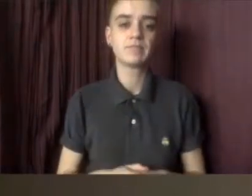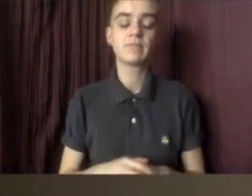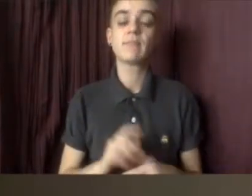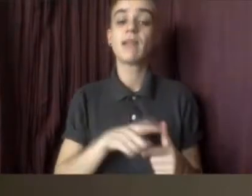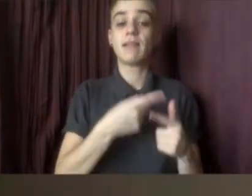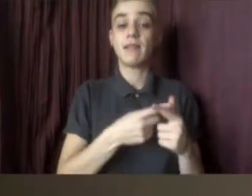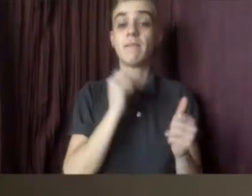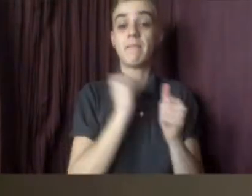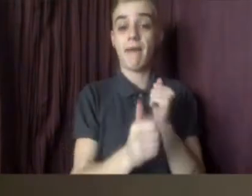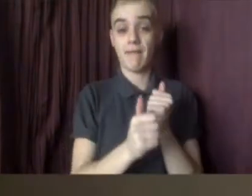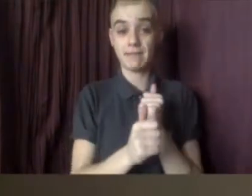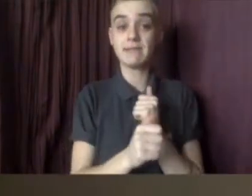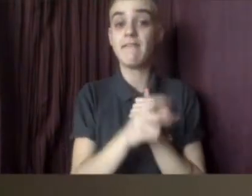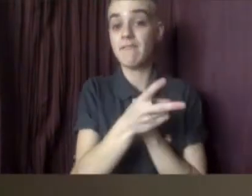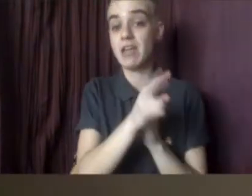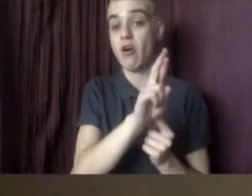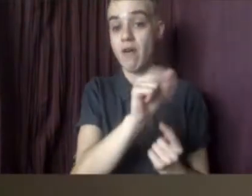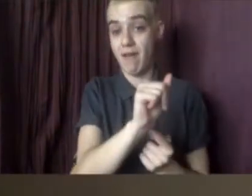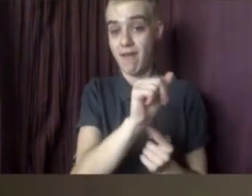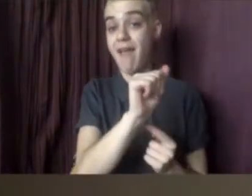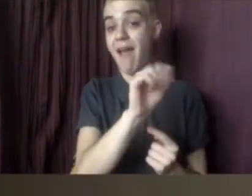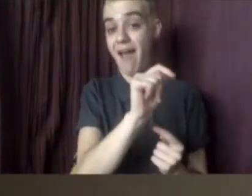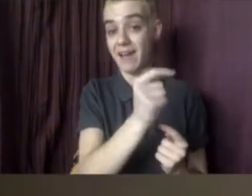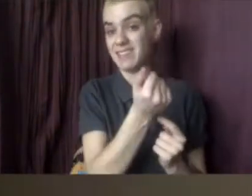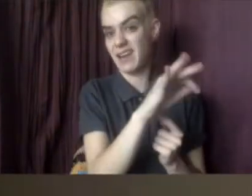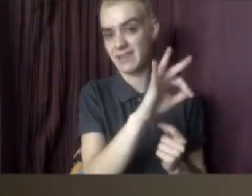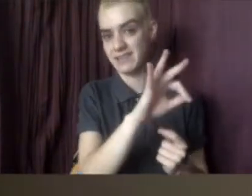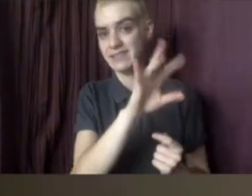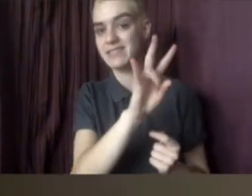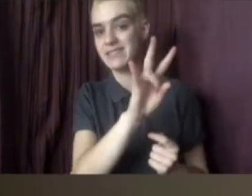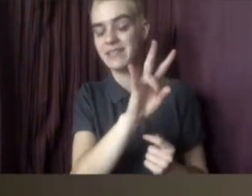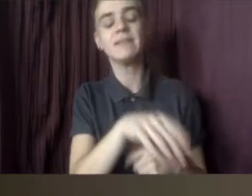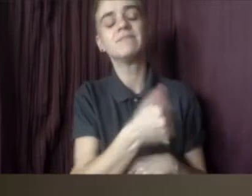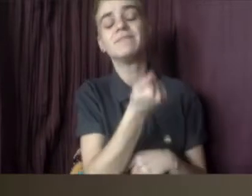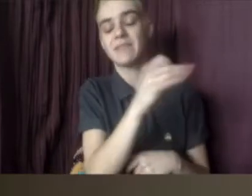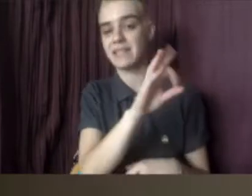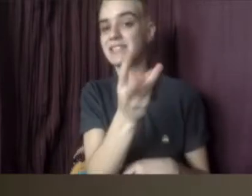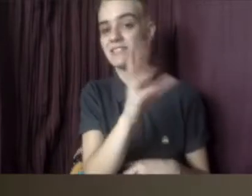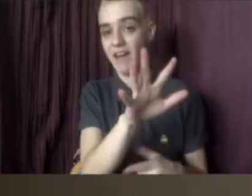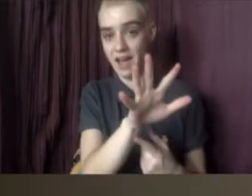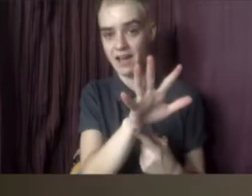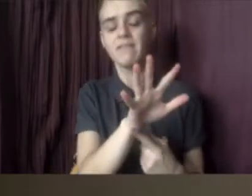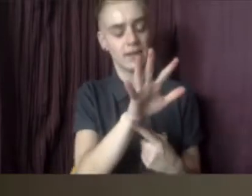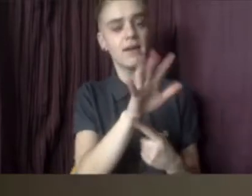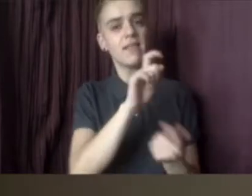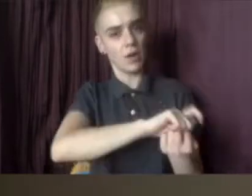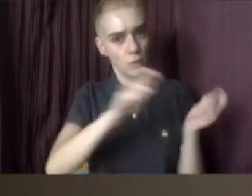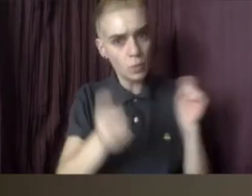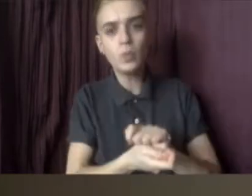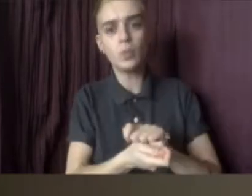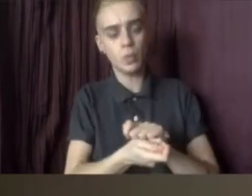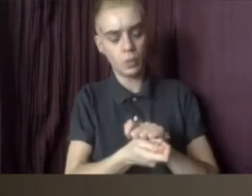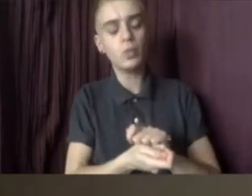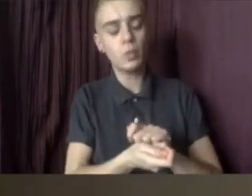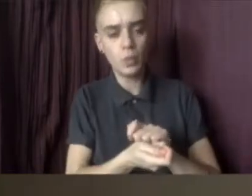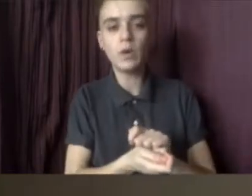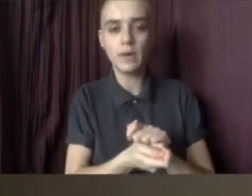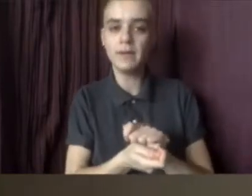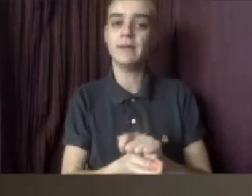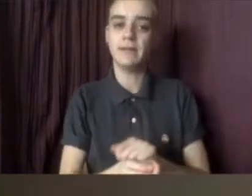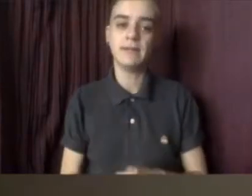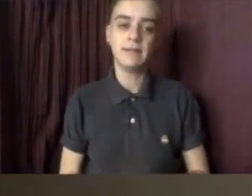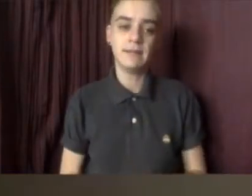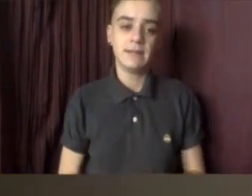to, we have been seeing some serious backsliding that is more akin to our prior periods in our